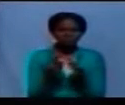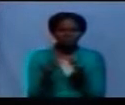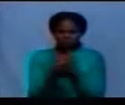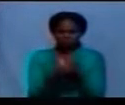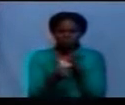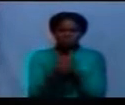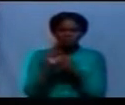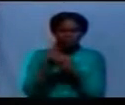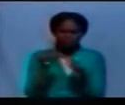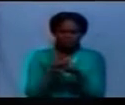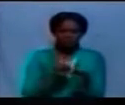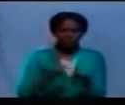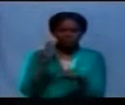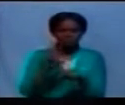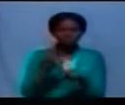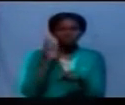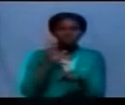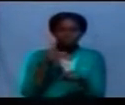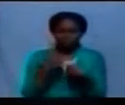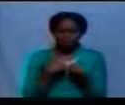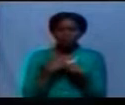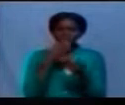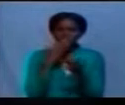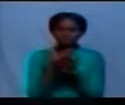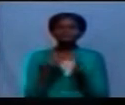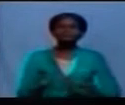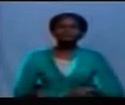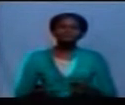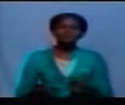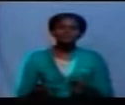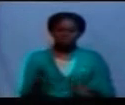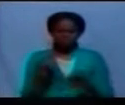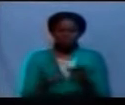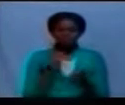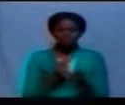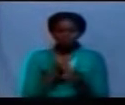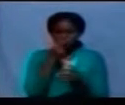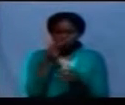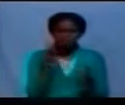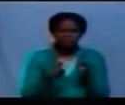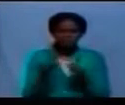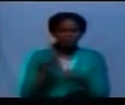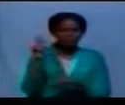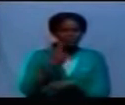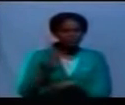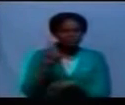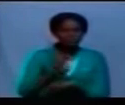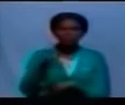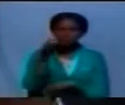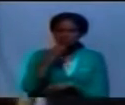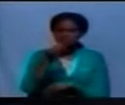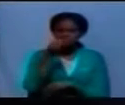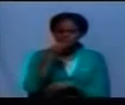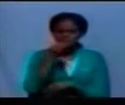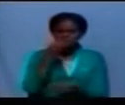first and spend later, they would lead a much better life. What we notice is people actually spend, consume,